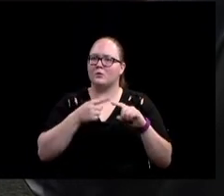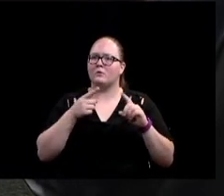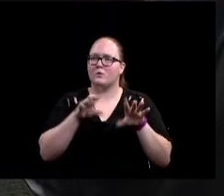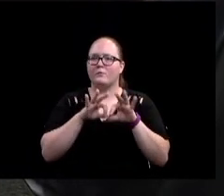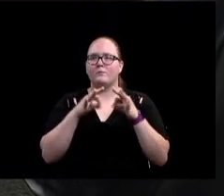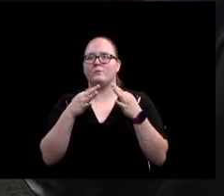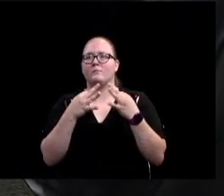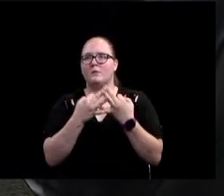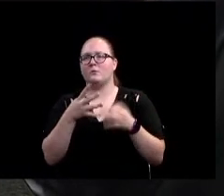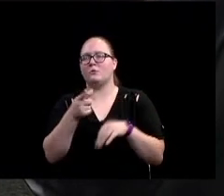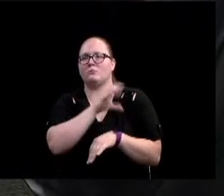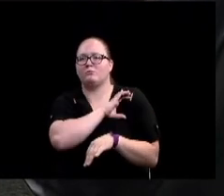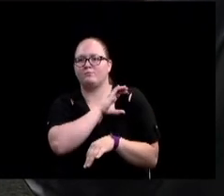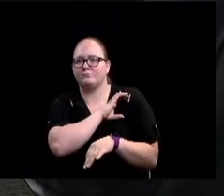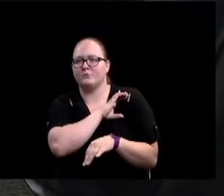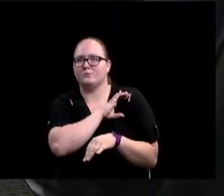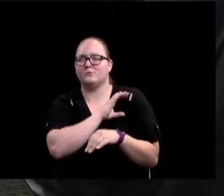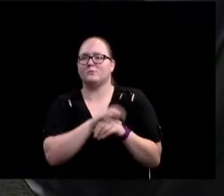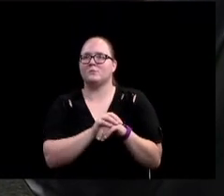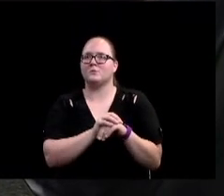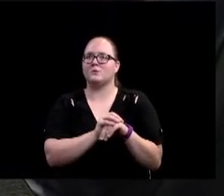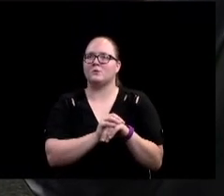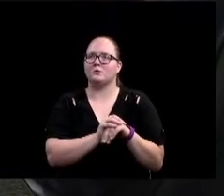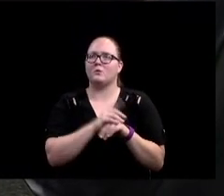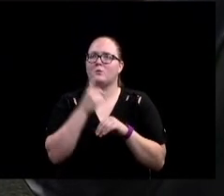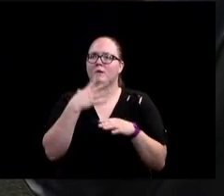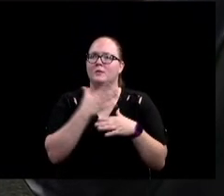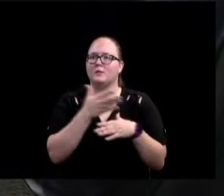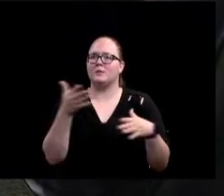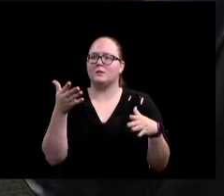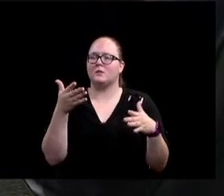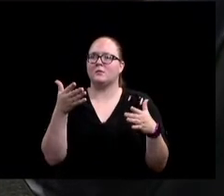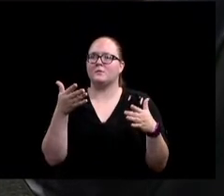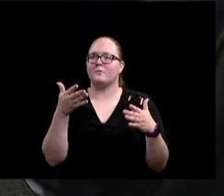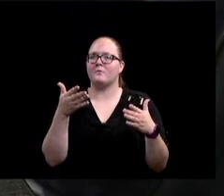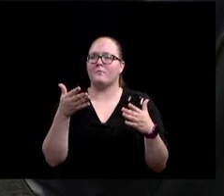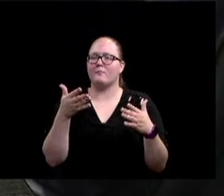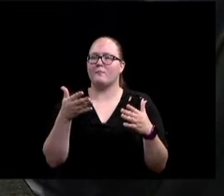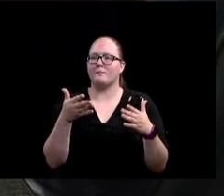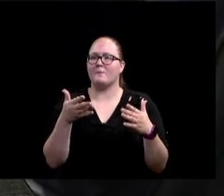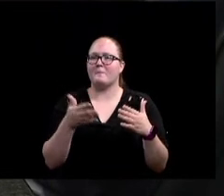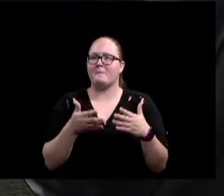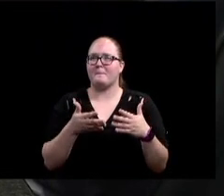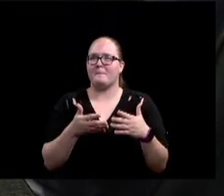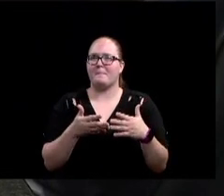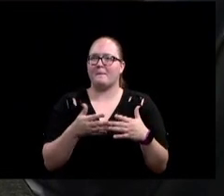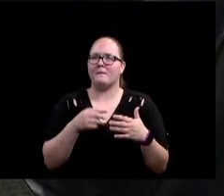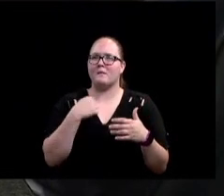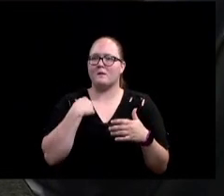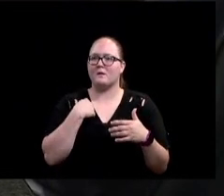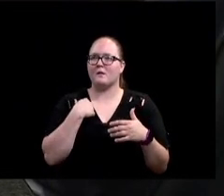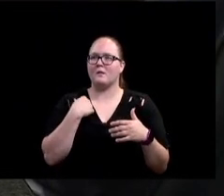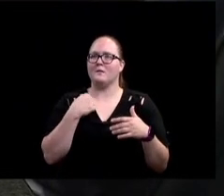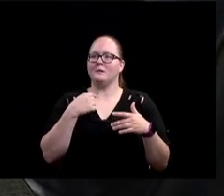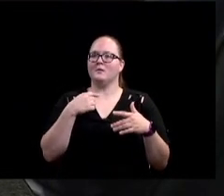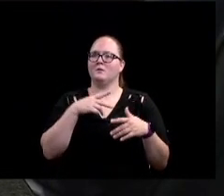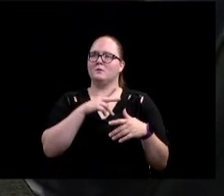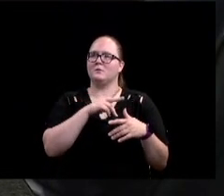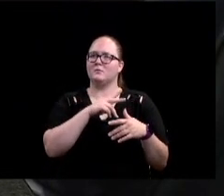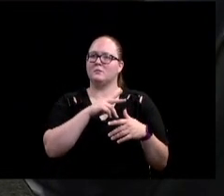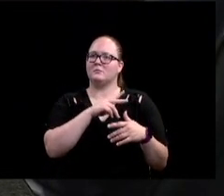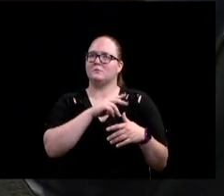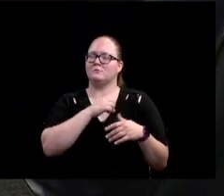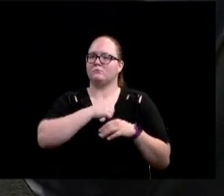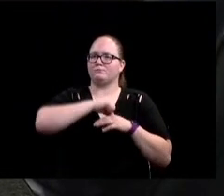thing that sort of I bristle at a little bit is in the national discussion, they say that, well, police are just putting